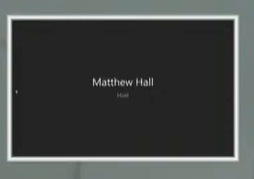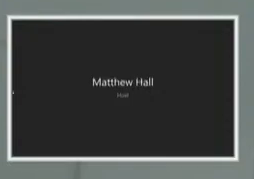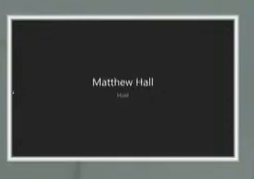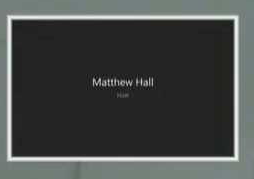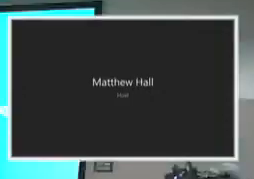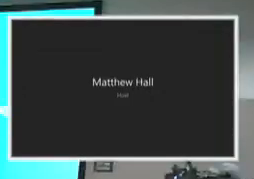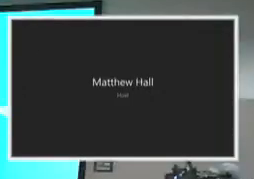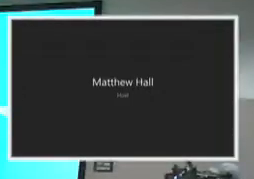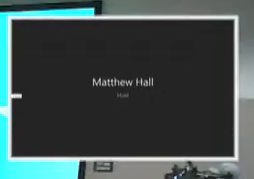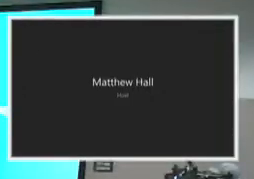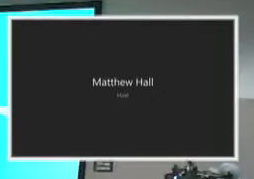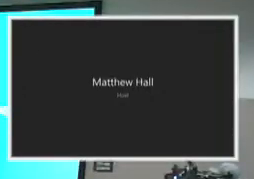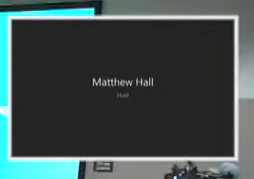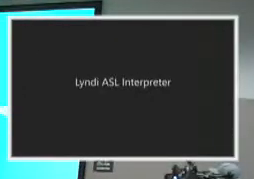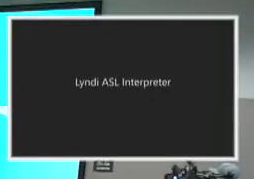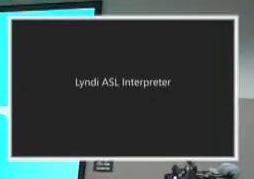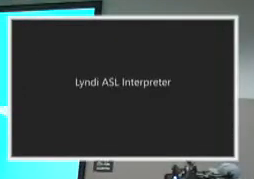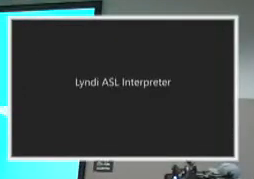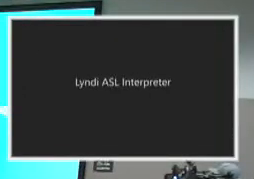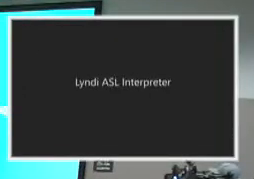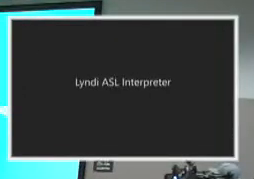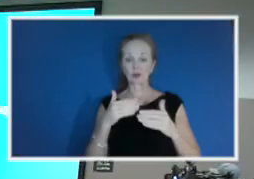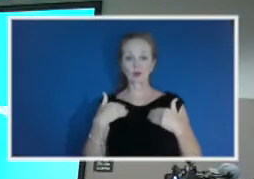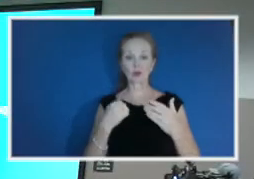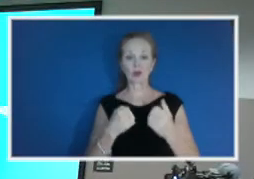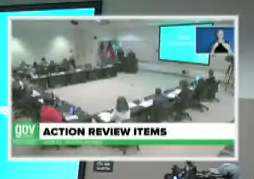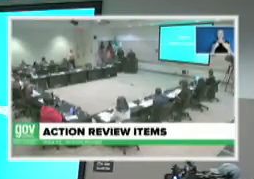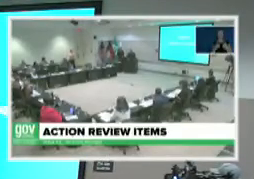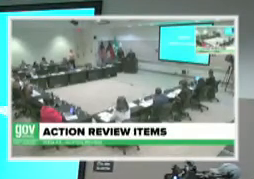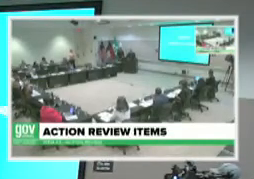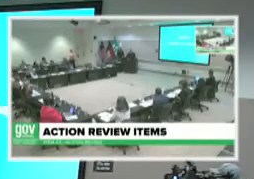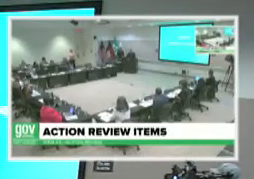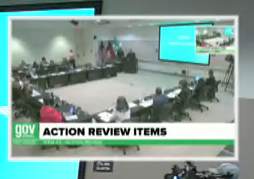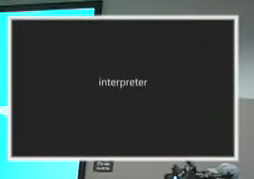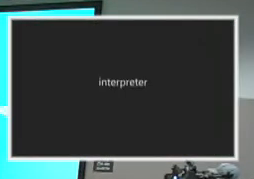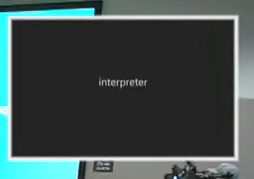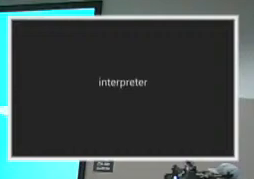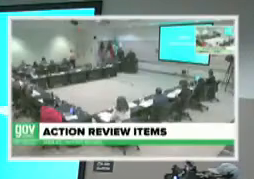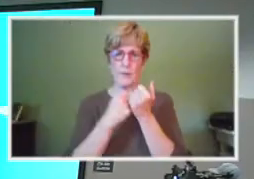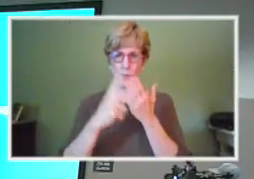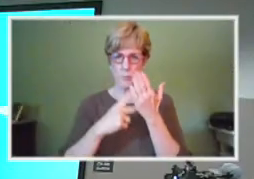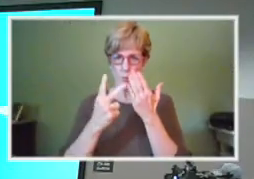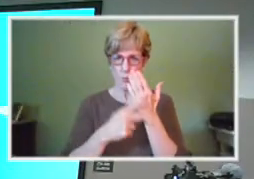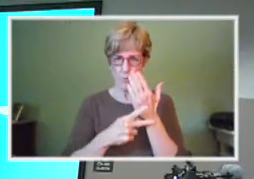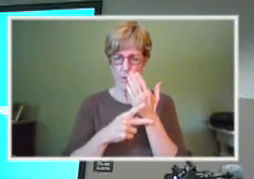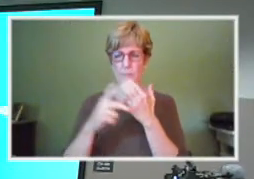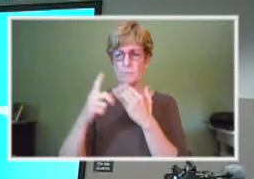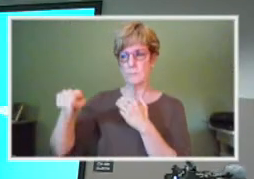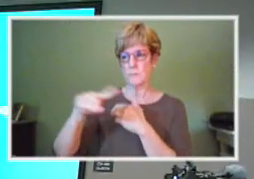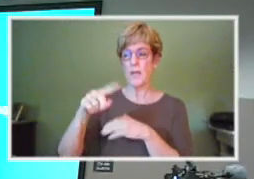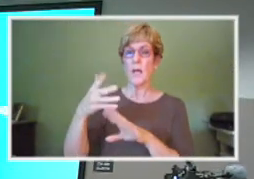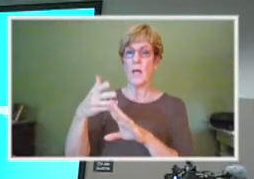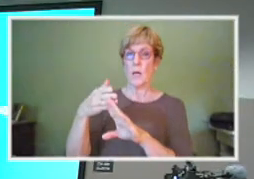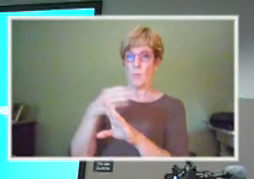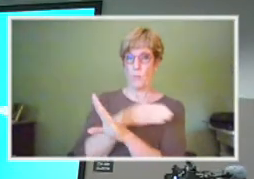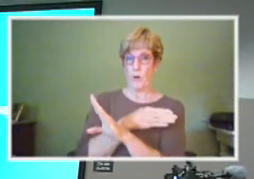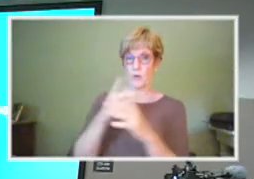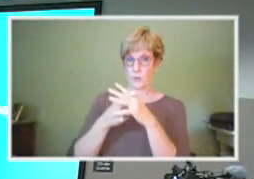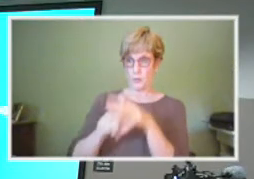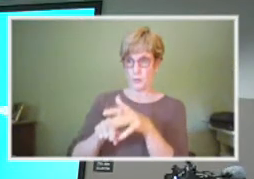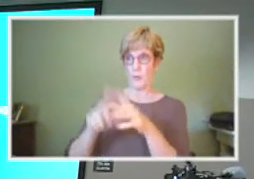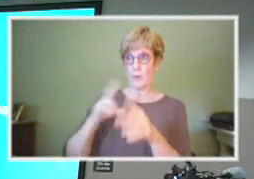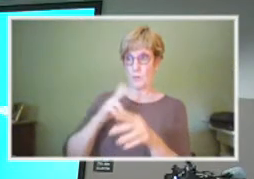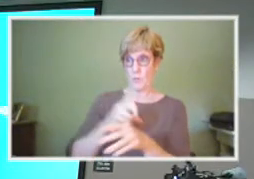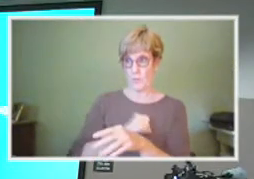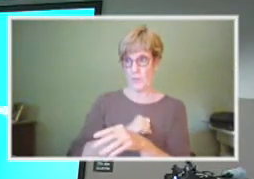host organization, that's Youth Advocate Programs, a group that that has, prior to coming on board with us to do